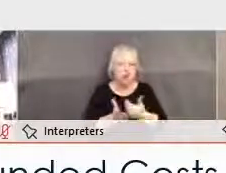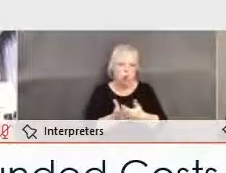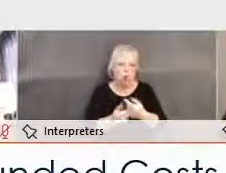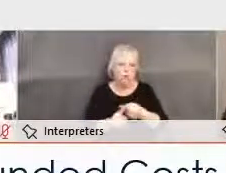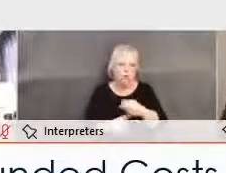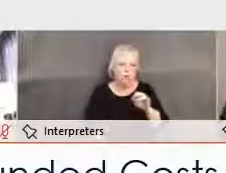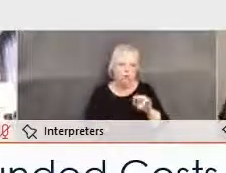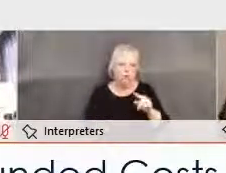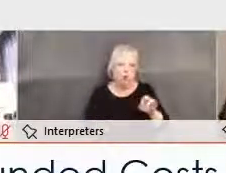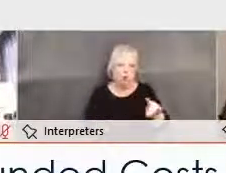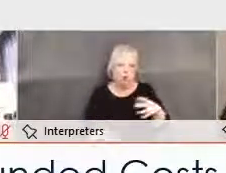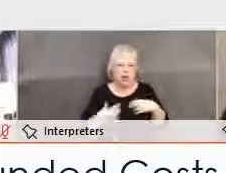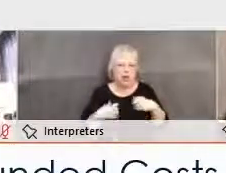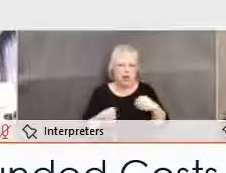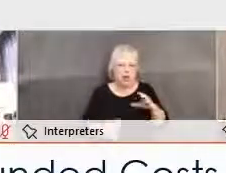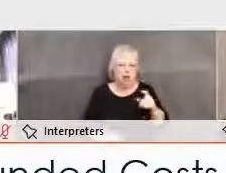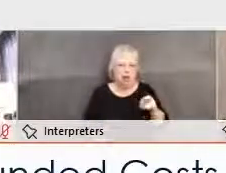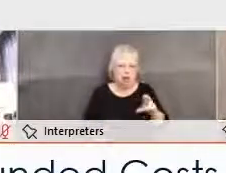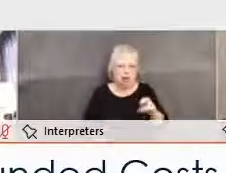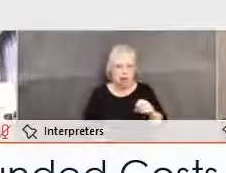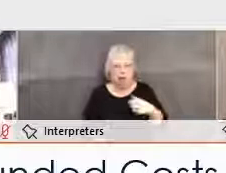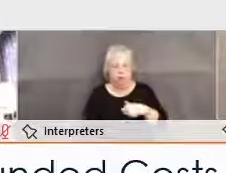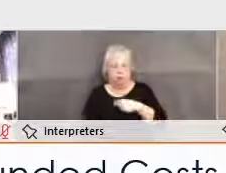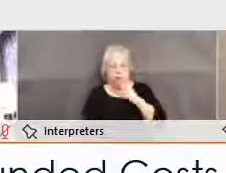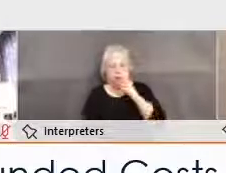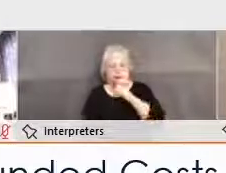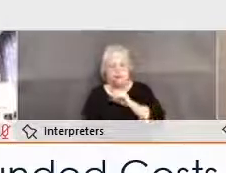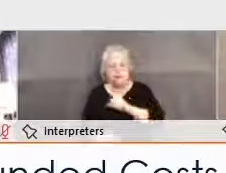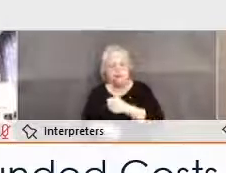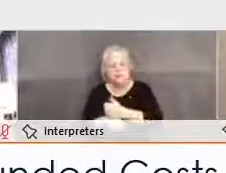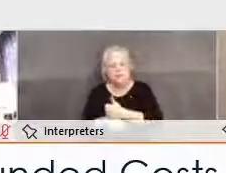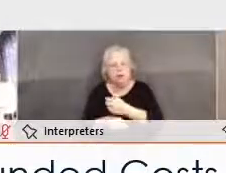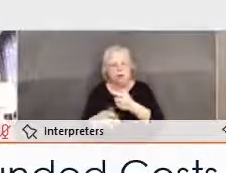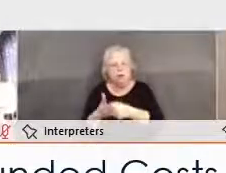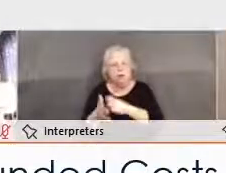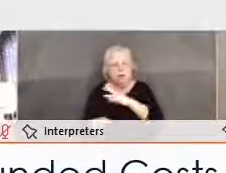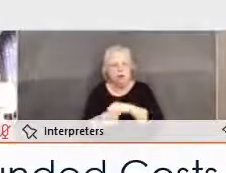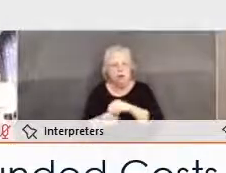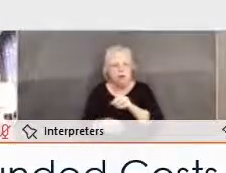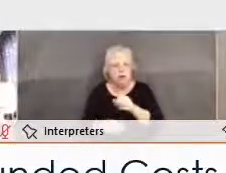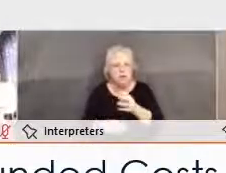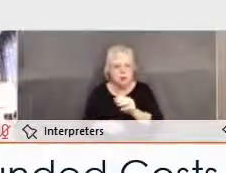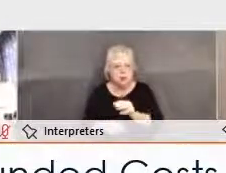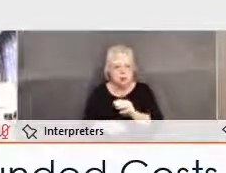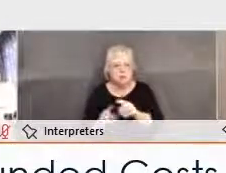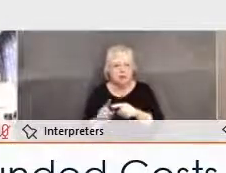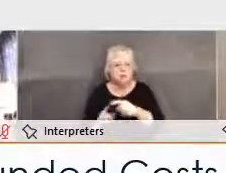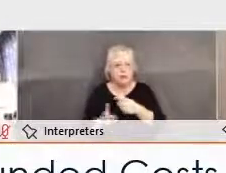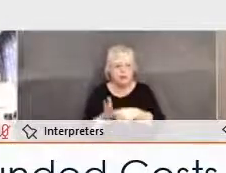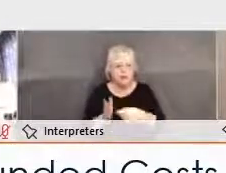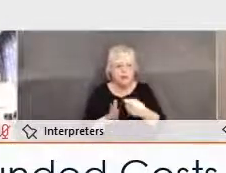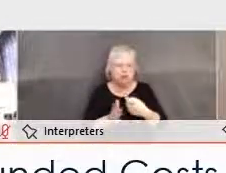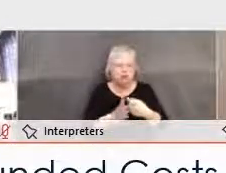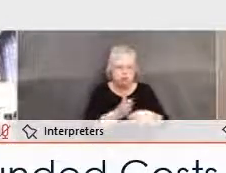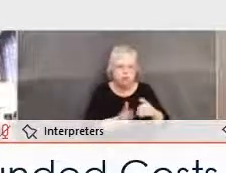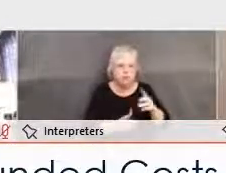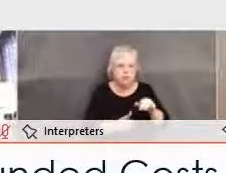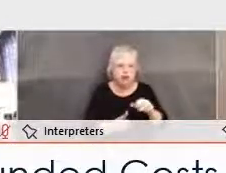We estimate fixed costs, which includes administration, including the fees charged by Arkansas Health